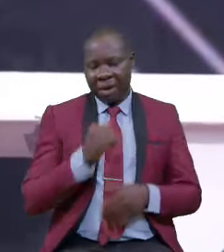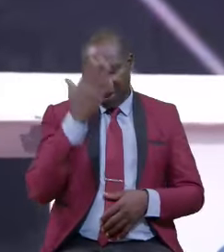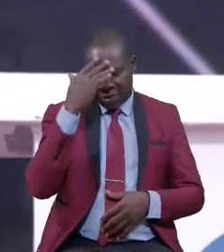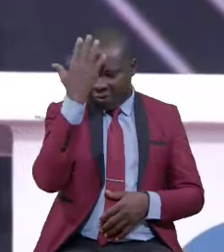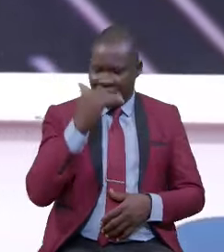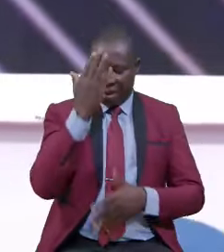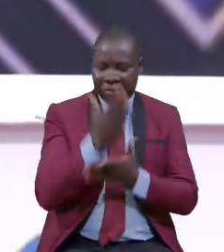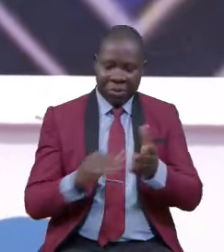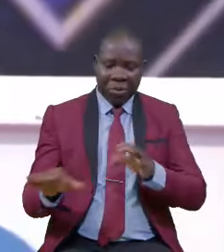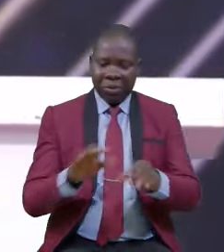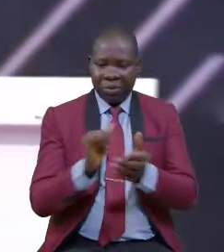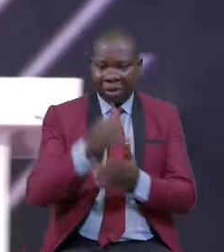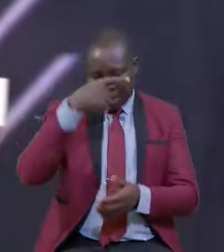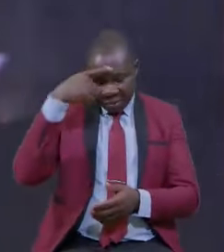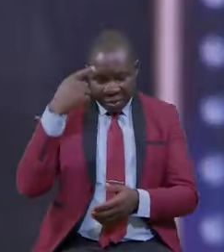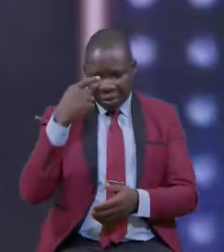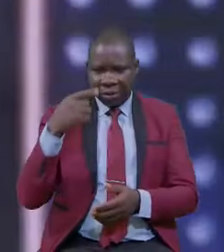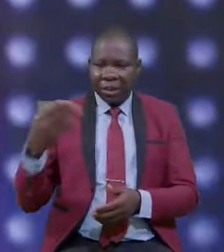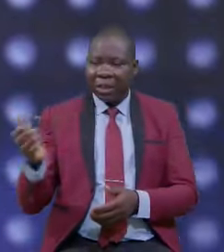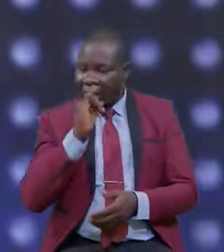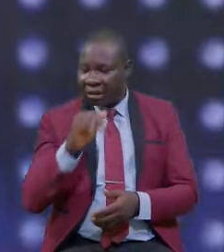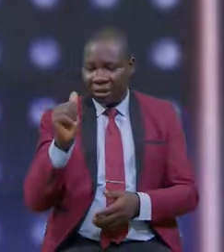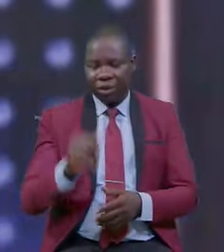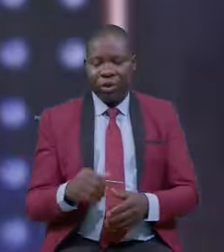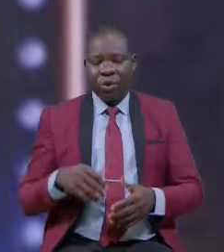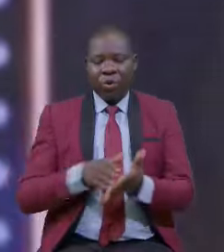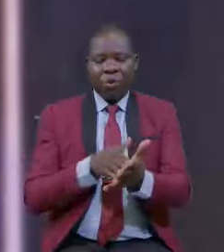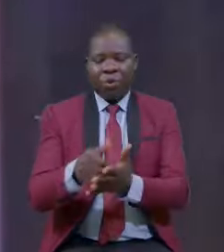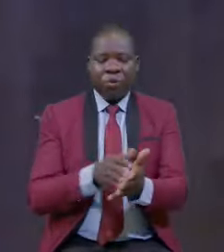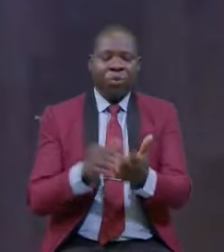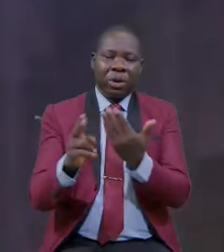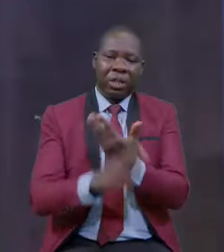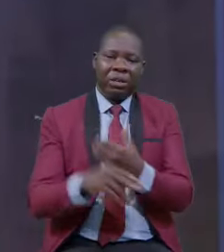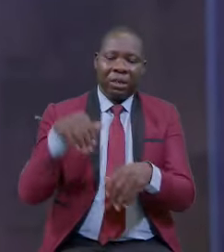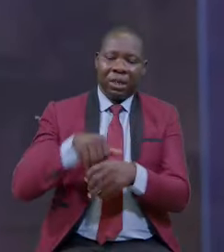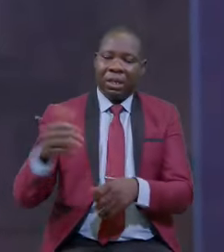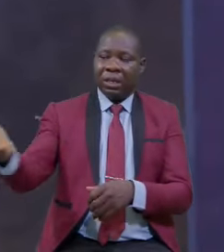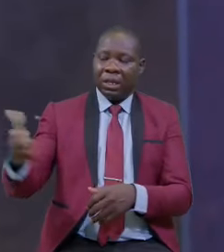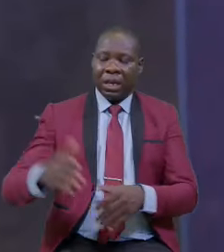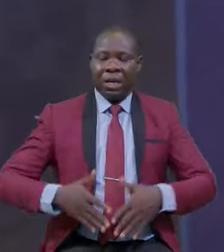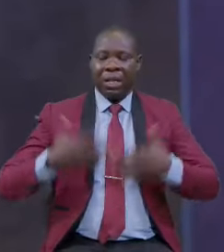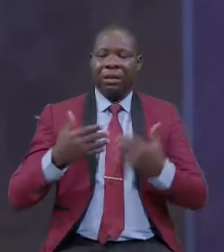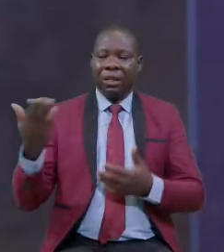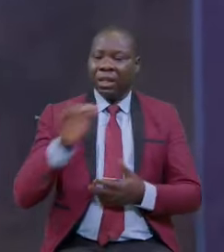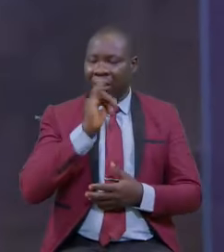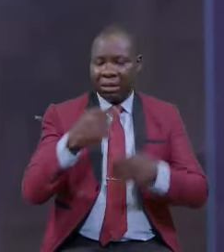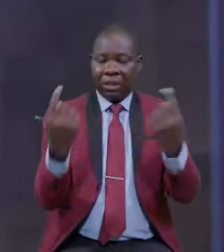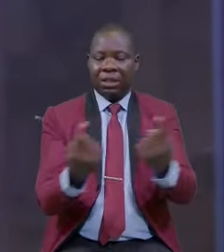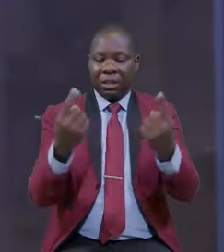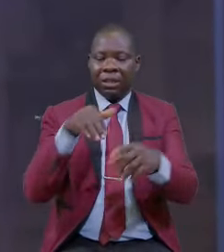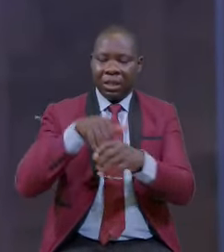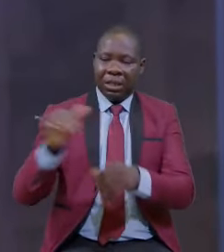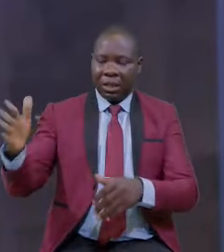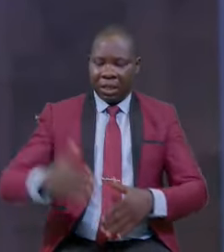there's a particular weakness in their lives. There's a particular besetting sin in their lives. And